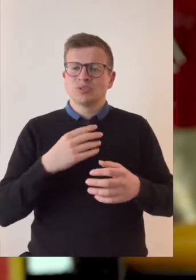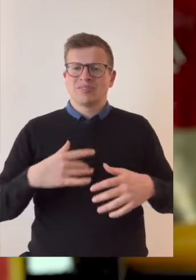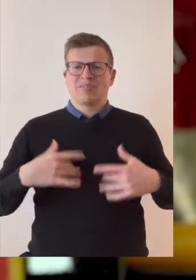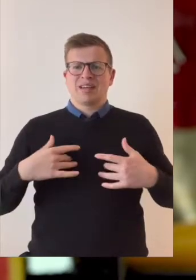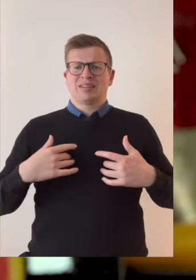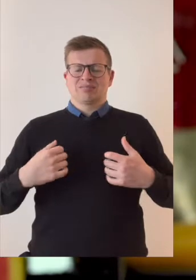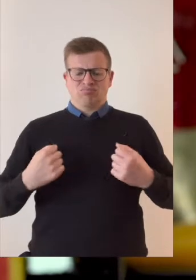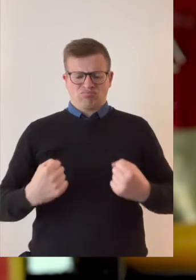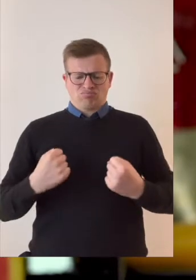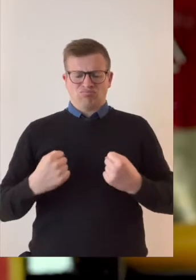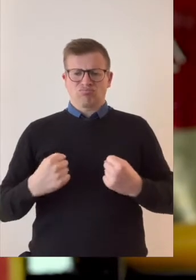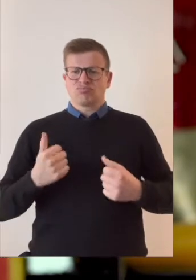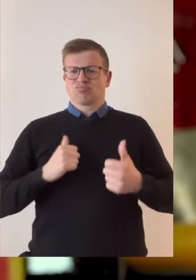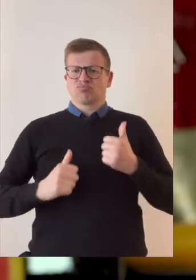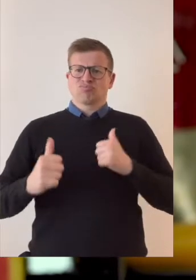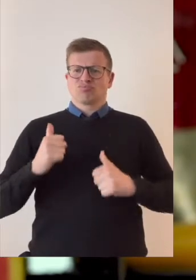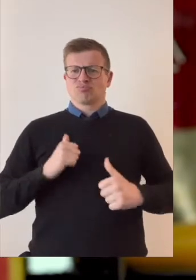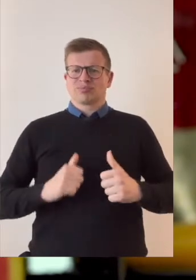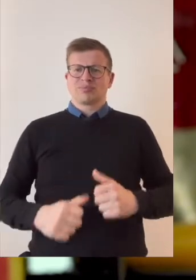feel, you know,